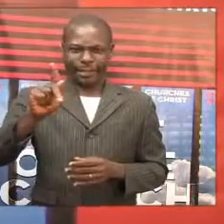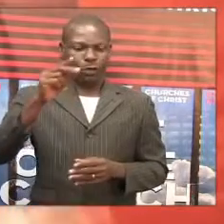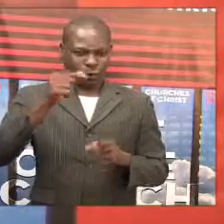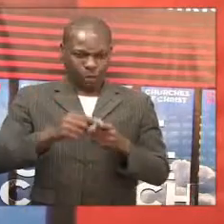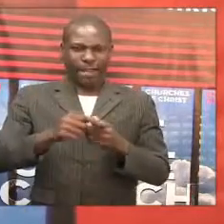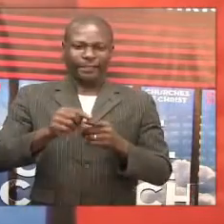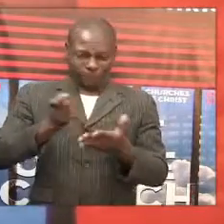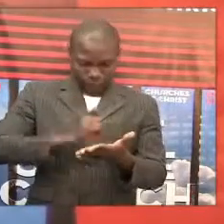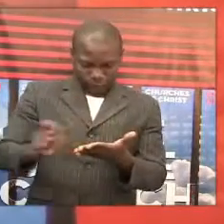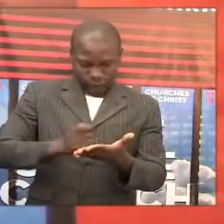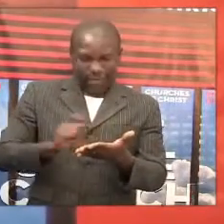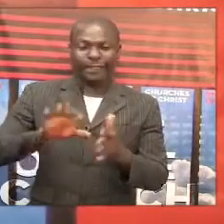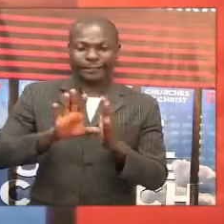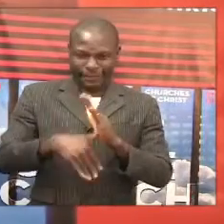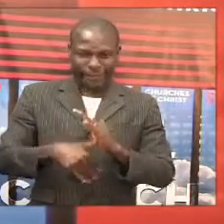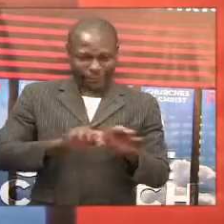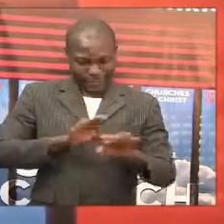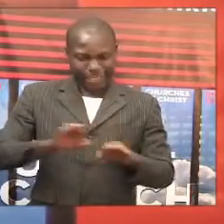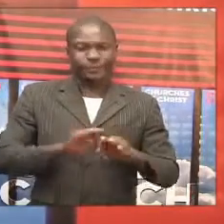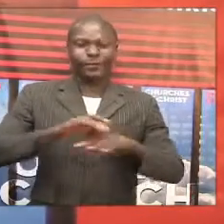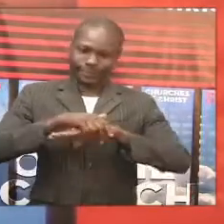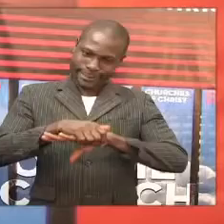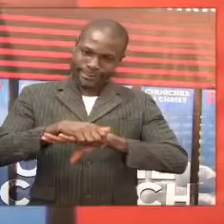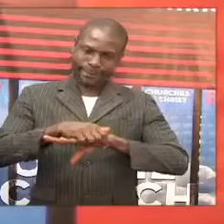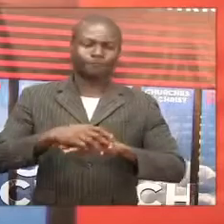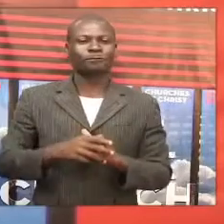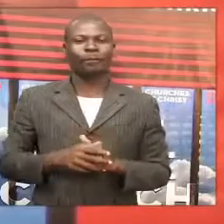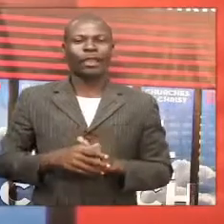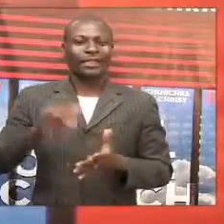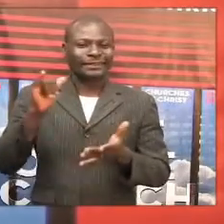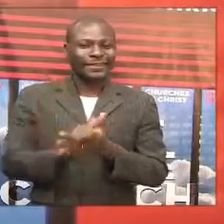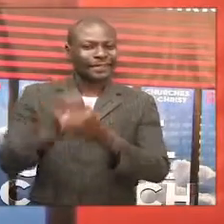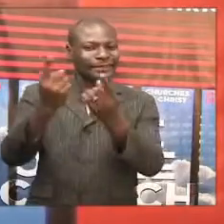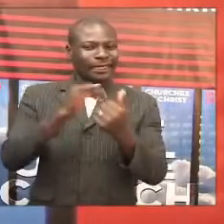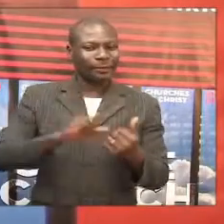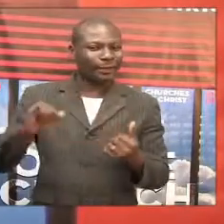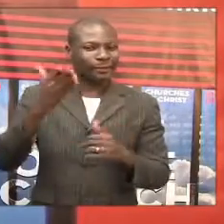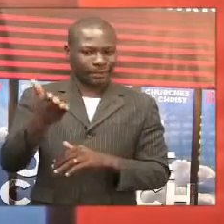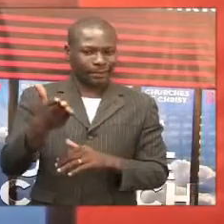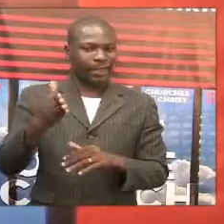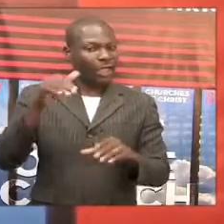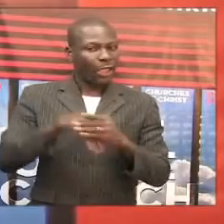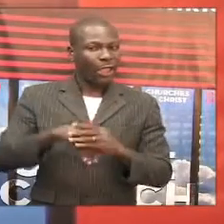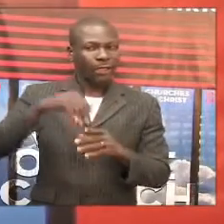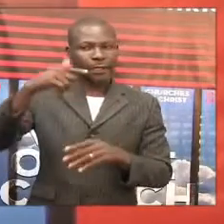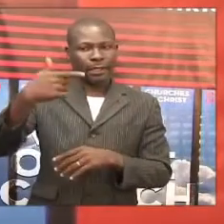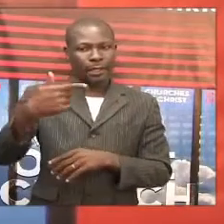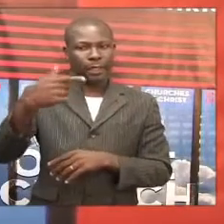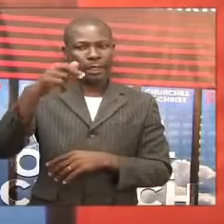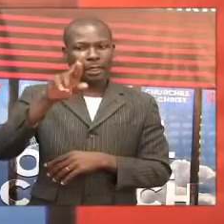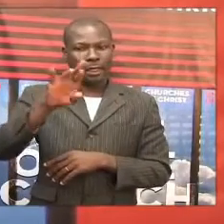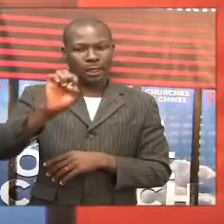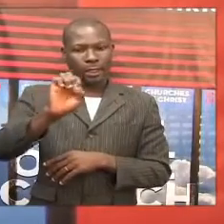And ya bakasa hudo mwa brofo eka hon. Sa kami no esha hono. In Greek no ofano parousia.